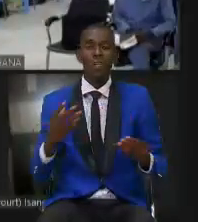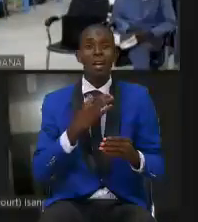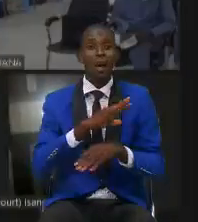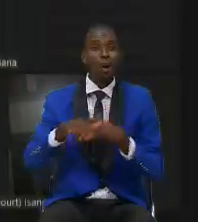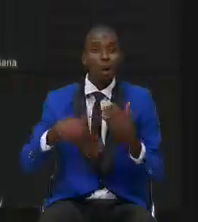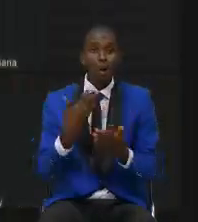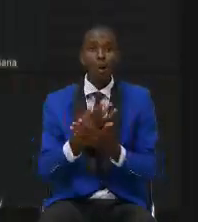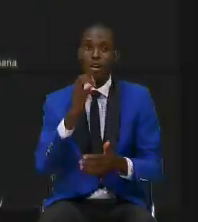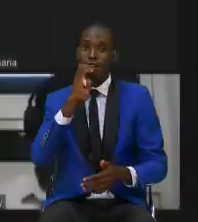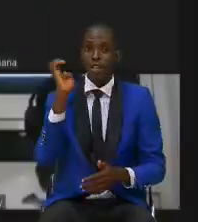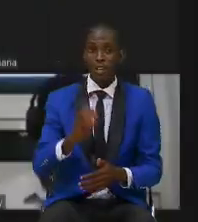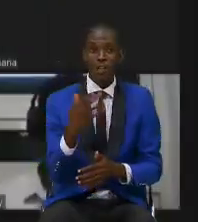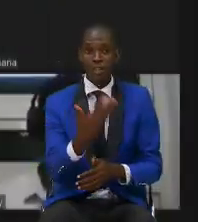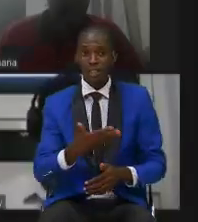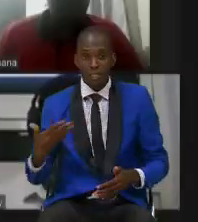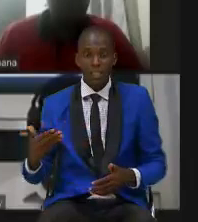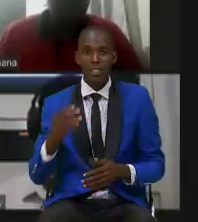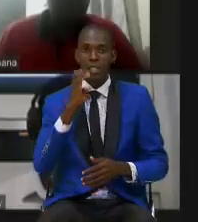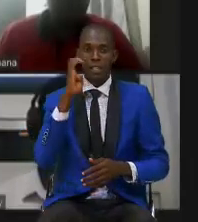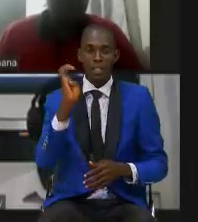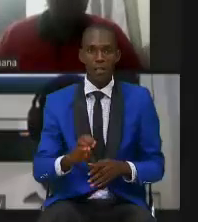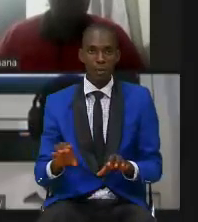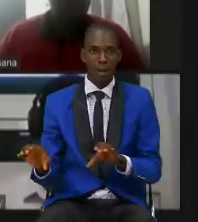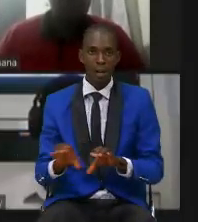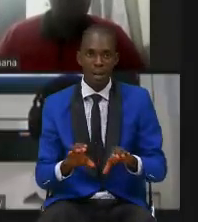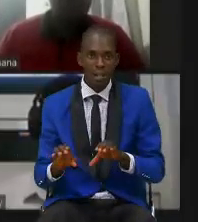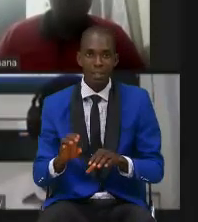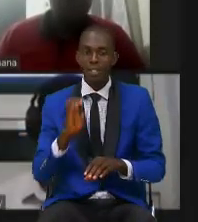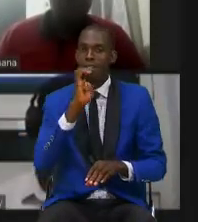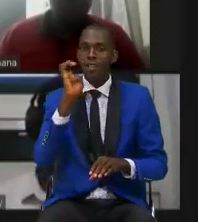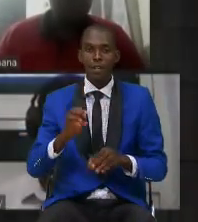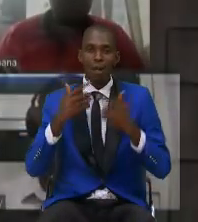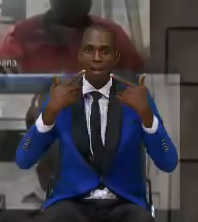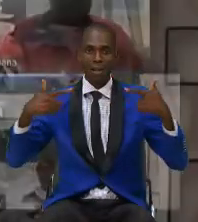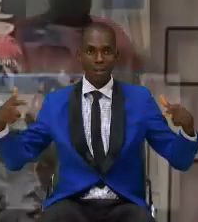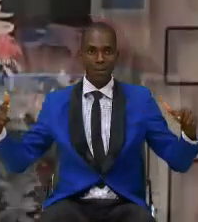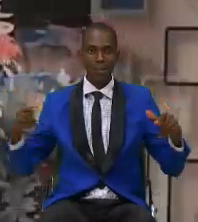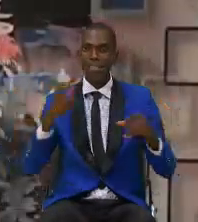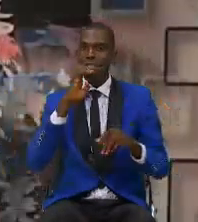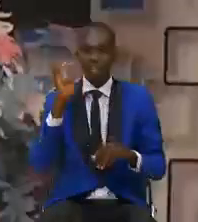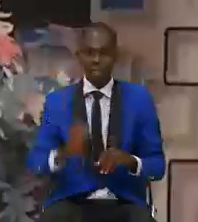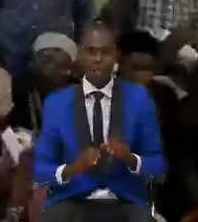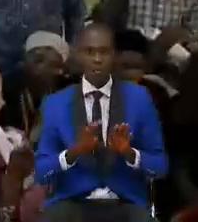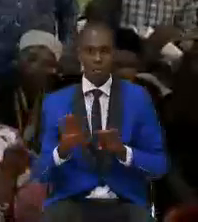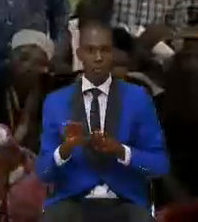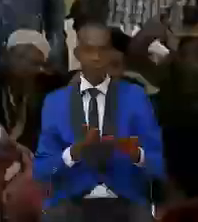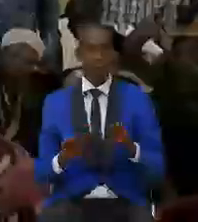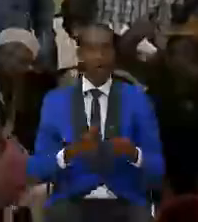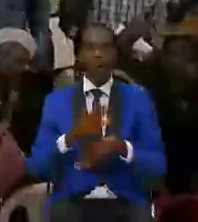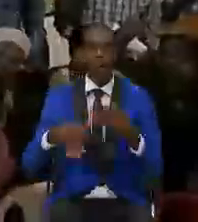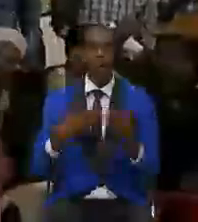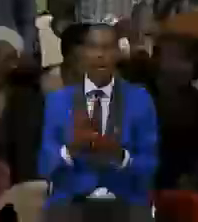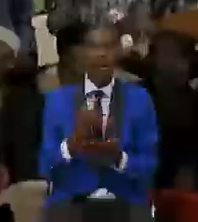evil things, evil acts, evil language, evil disposition, all those